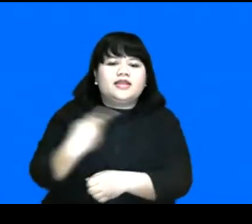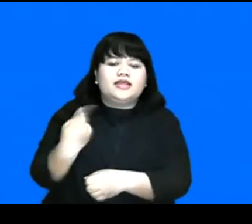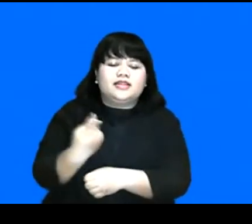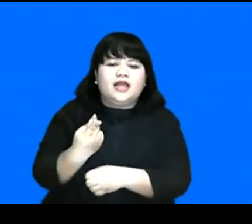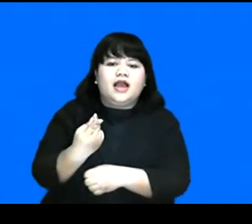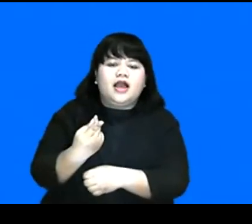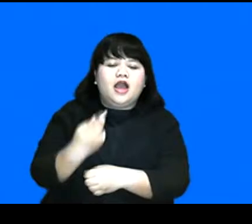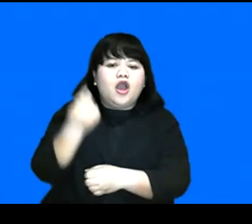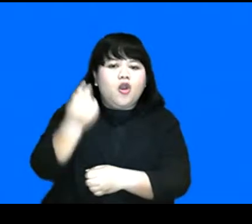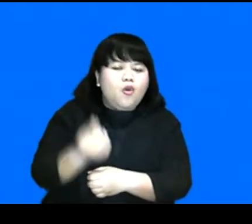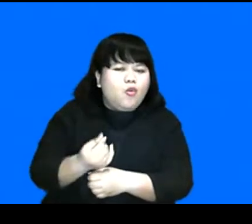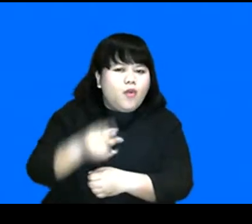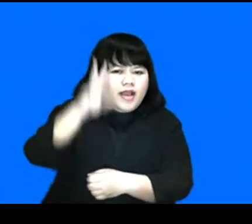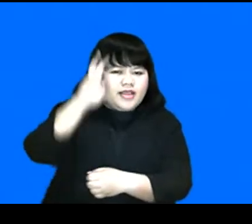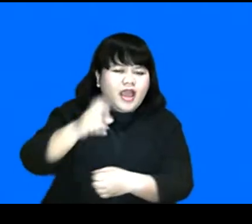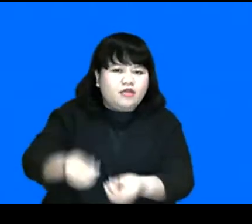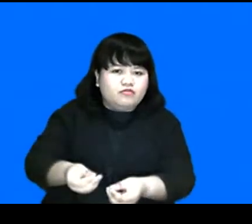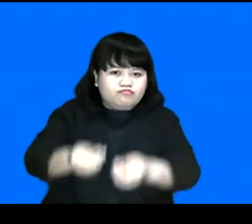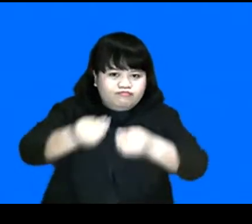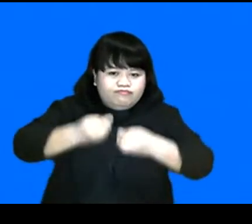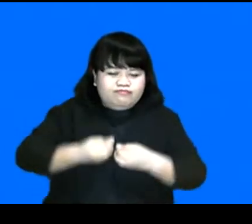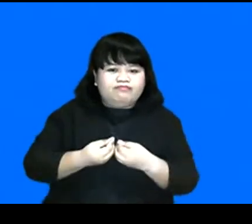for public health, for